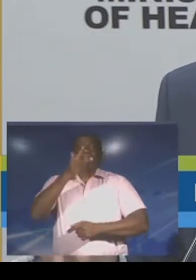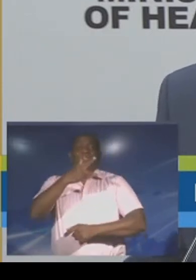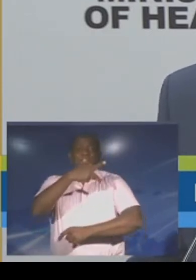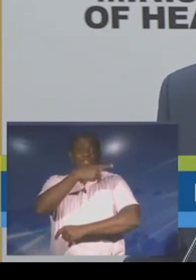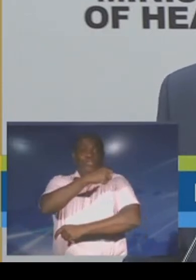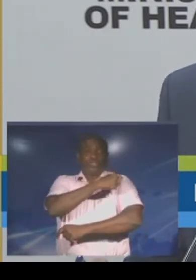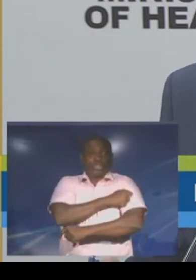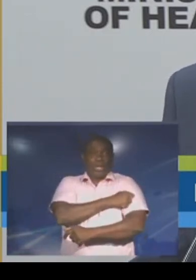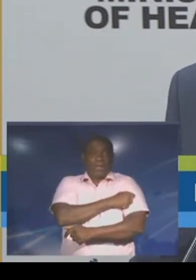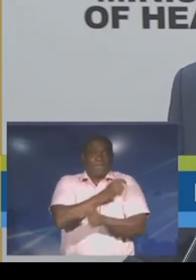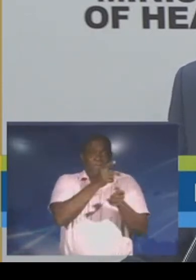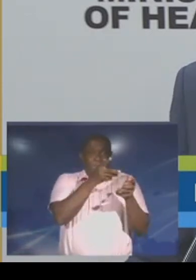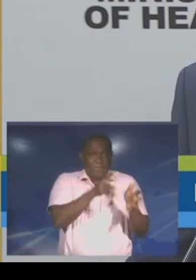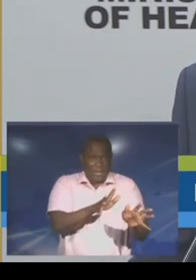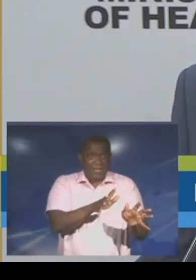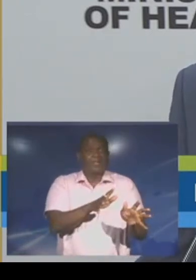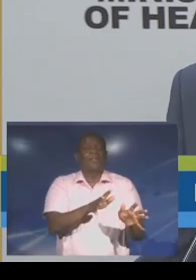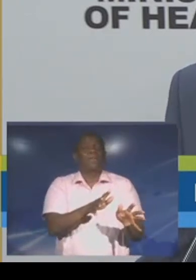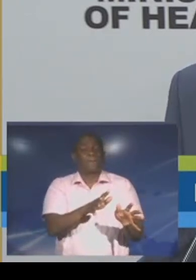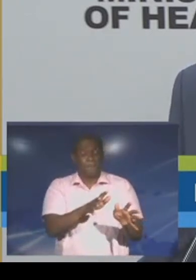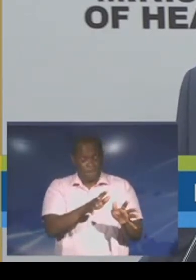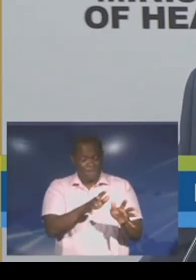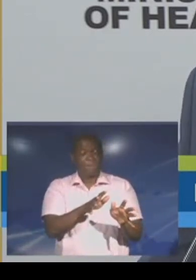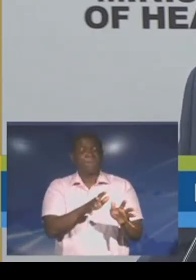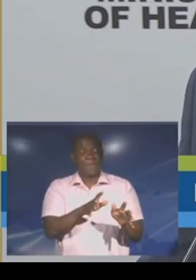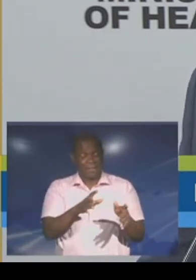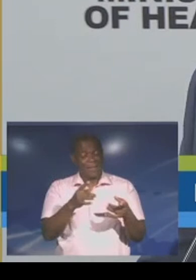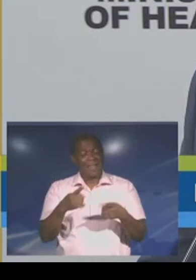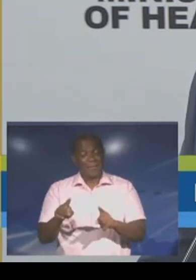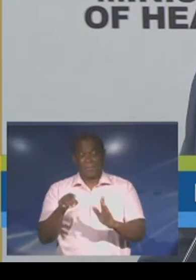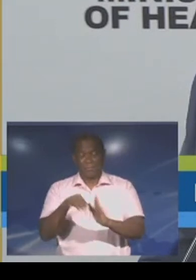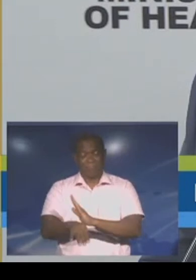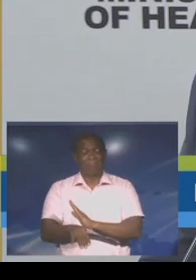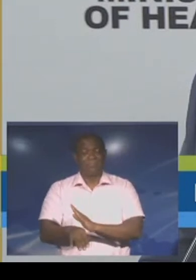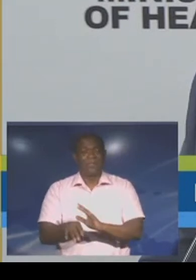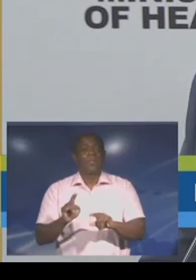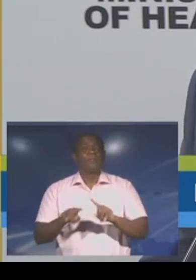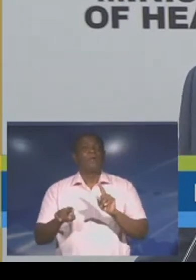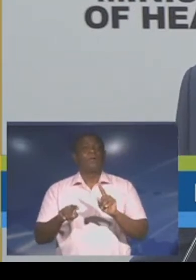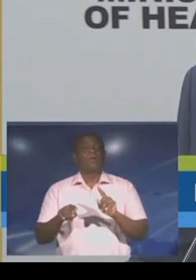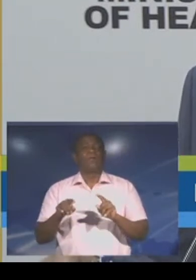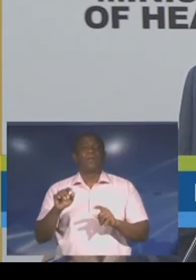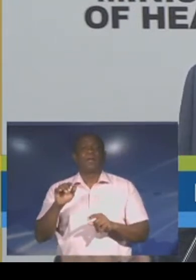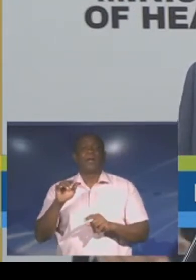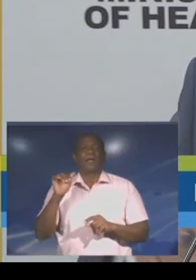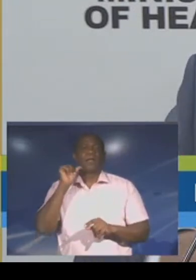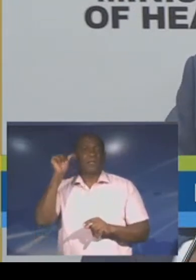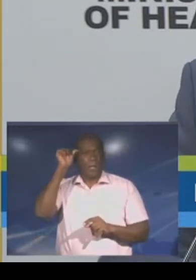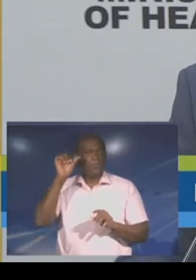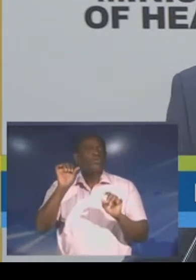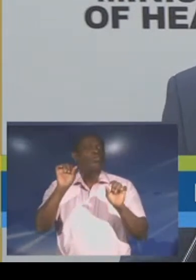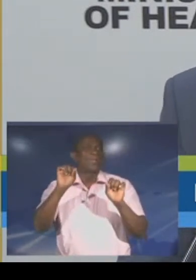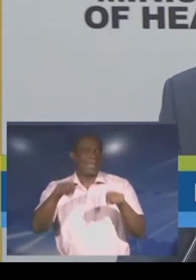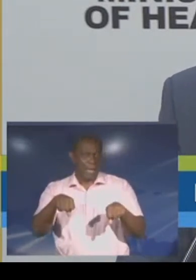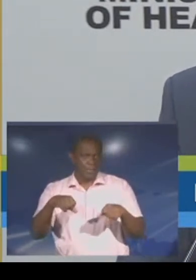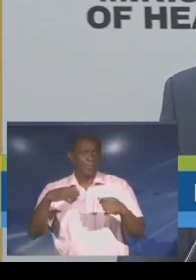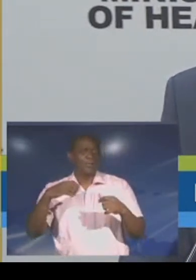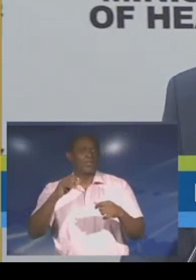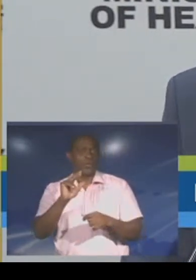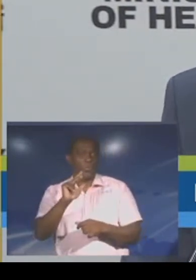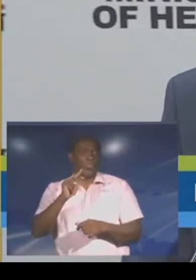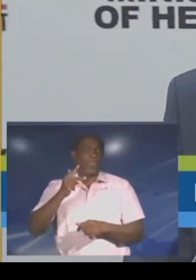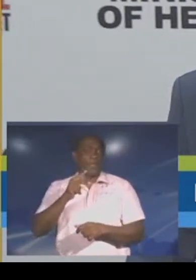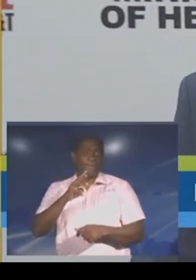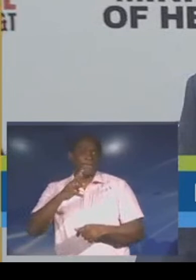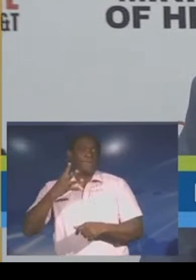and I'm glad you asked this question, adults can still be boosted with J&J and Sinopharm, correct? Yes. So it doesn't mean because